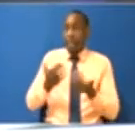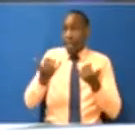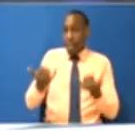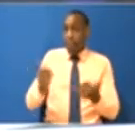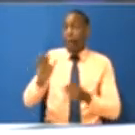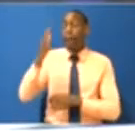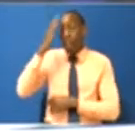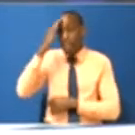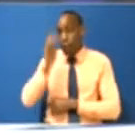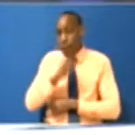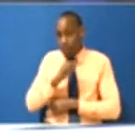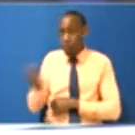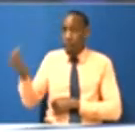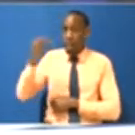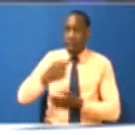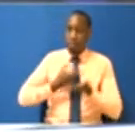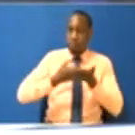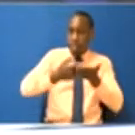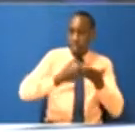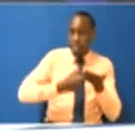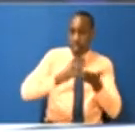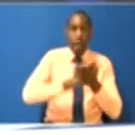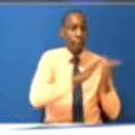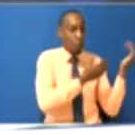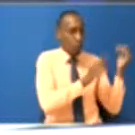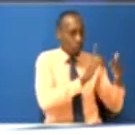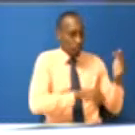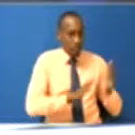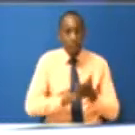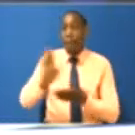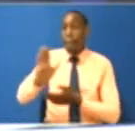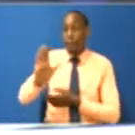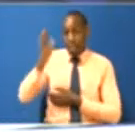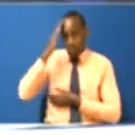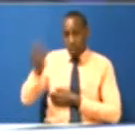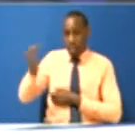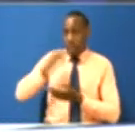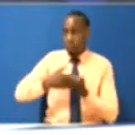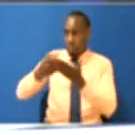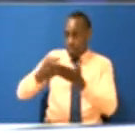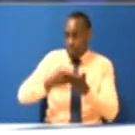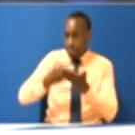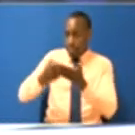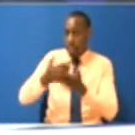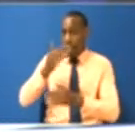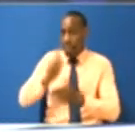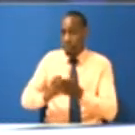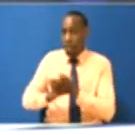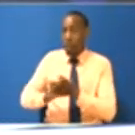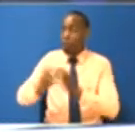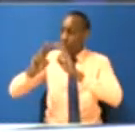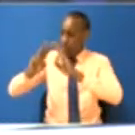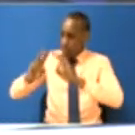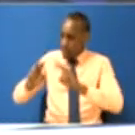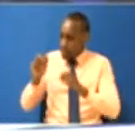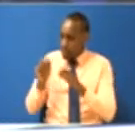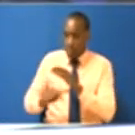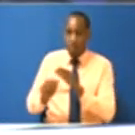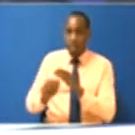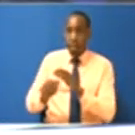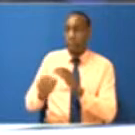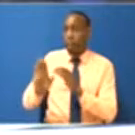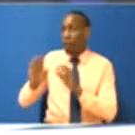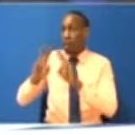so they knew they knew they were coming for them what are your expectations they knew they were coming for debate they should have done their homework there was no